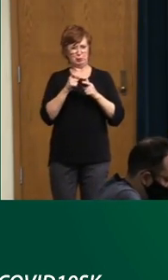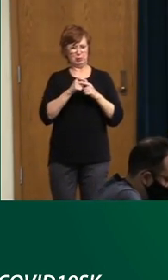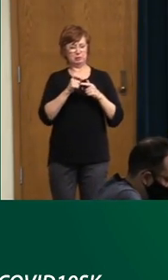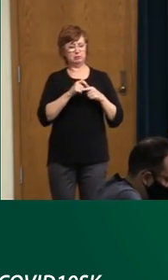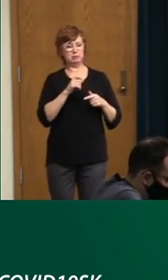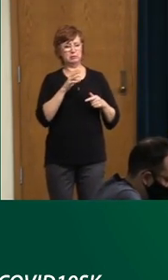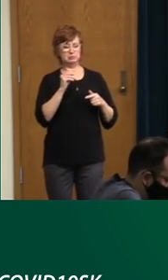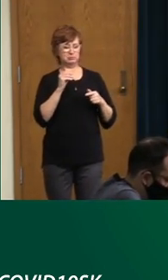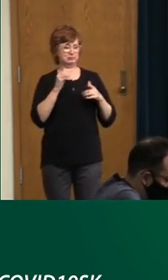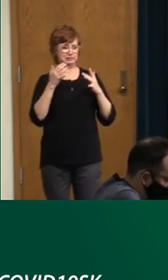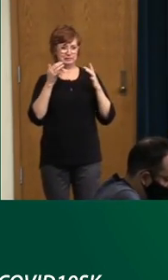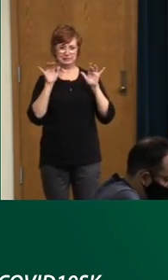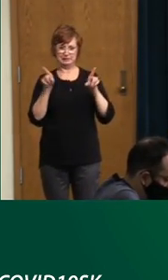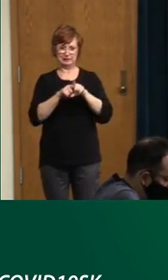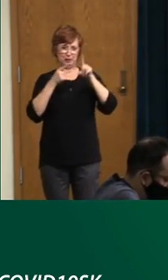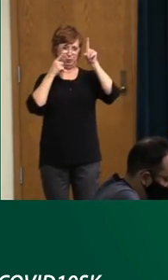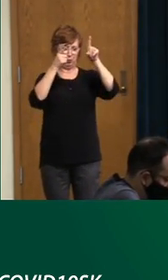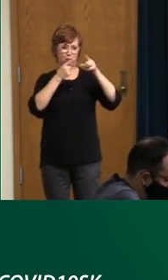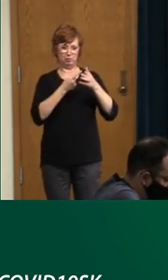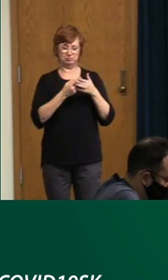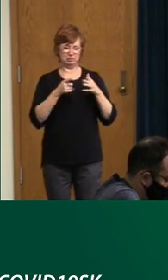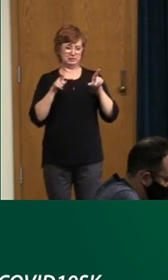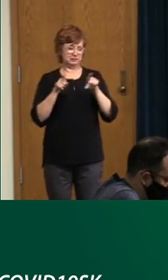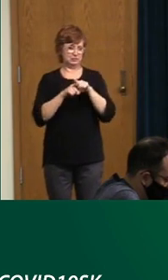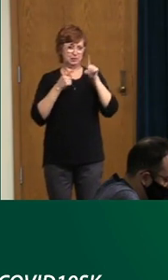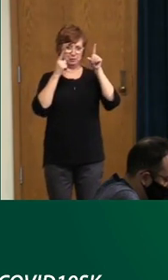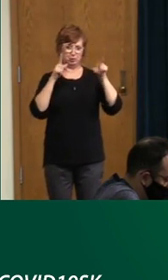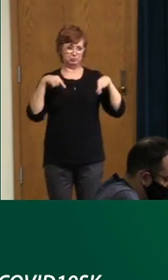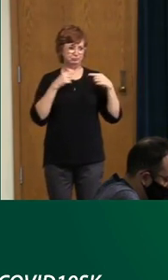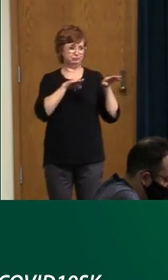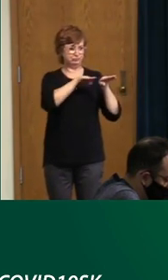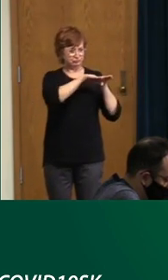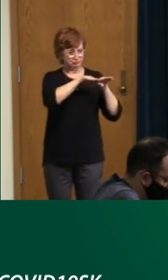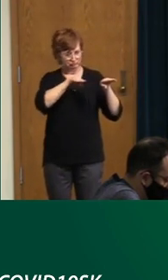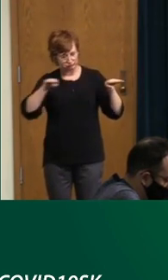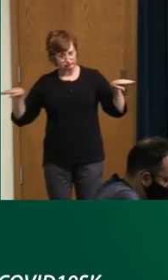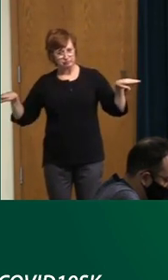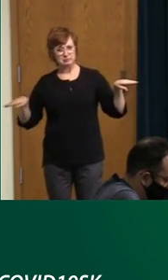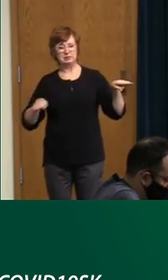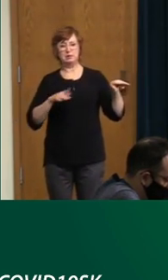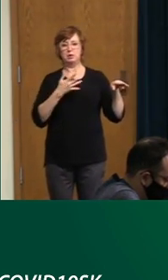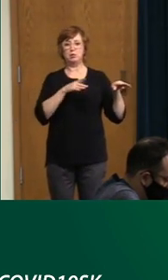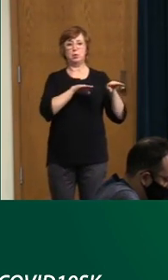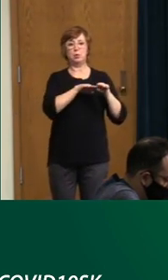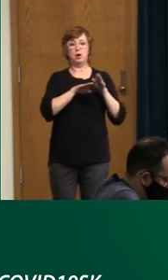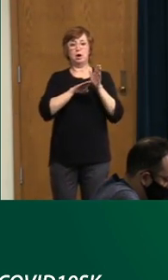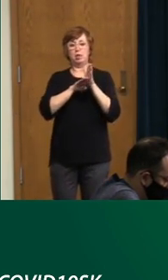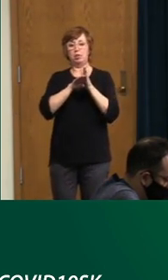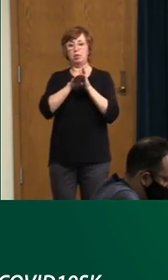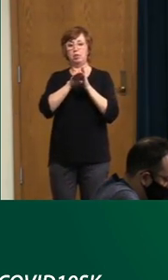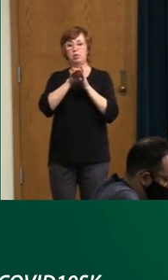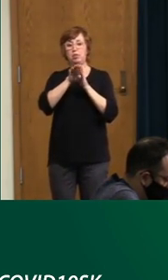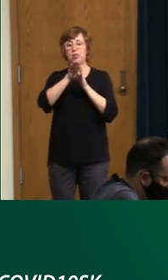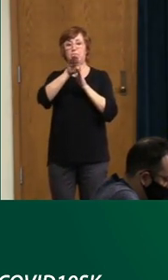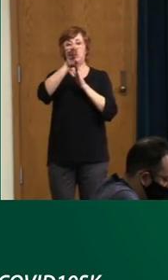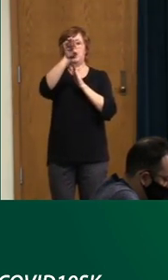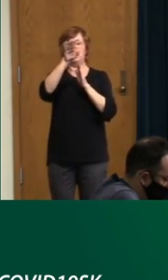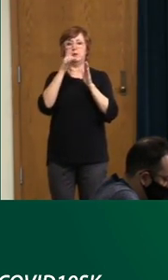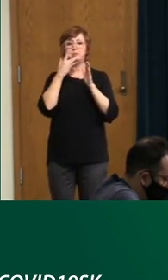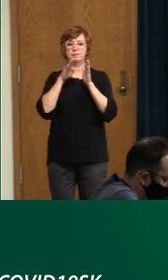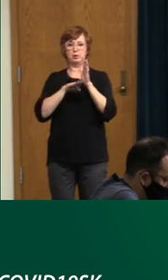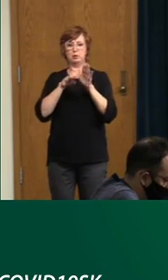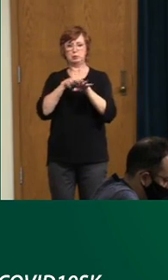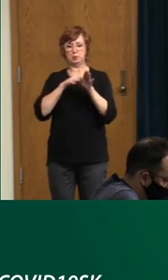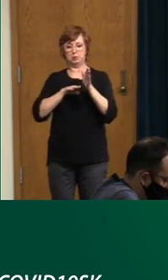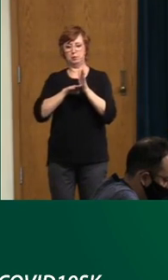restrictions that we put in place last week and this week are all there to be able to flatten the curve. The whole point of everything that we've done since this